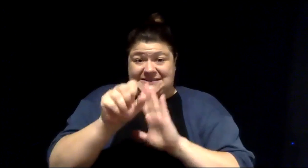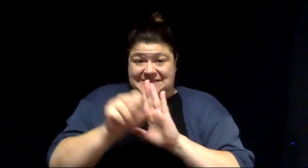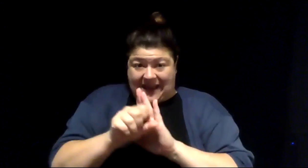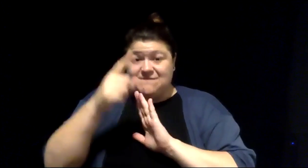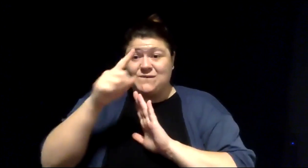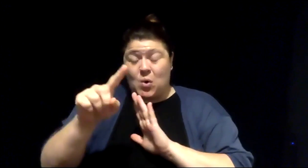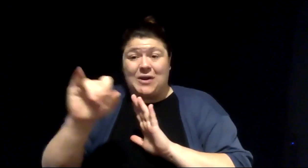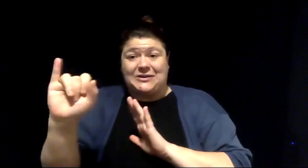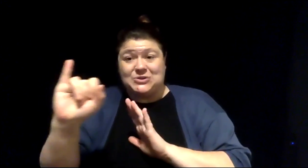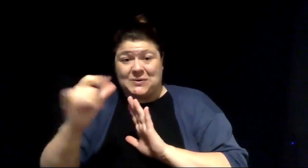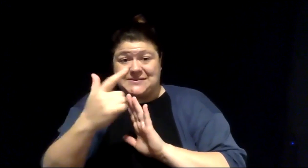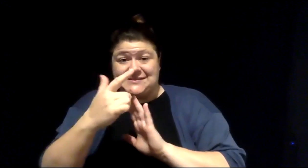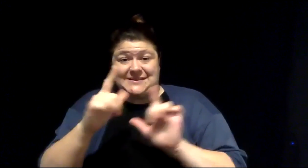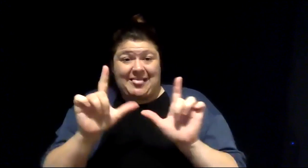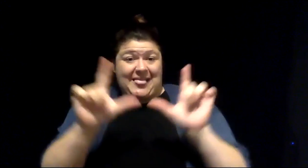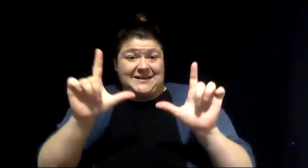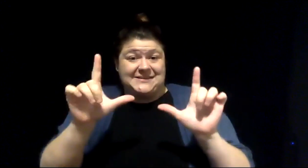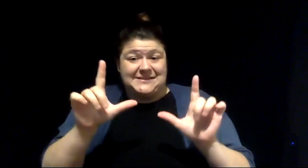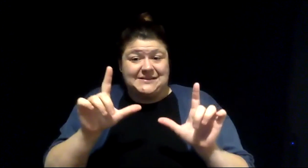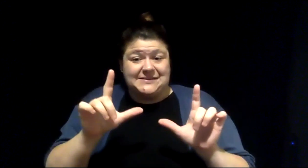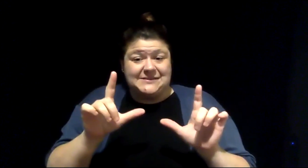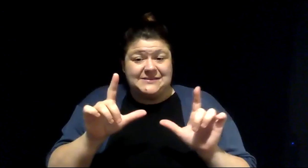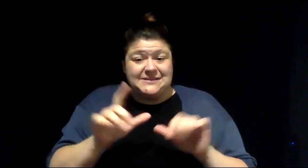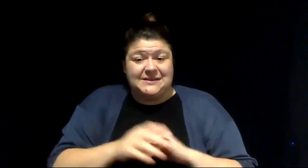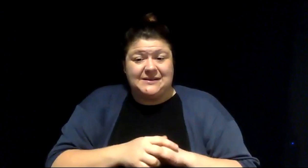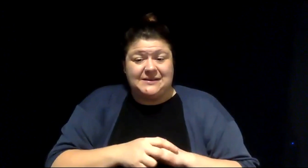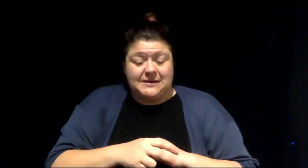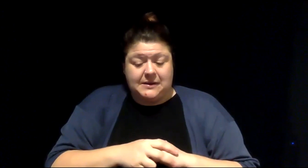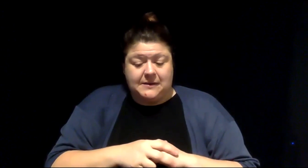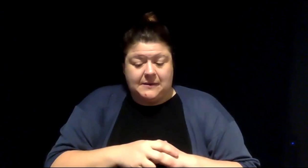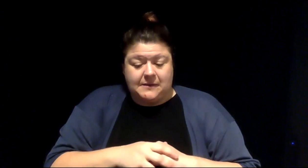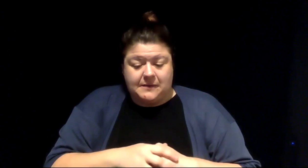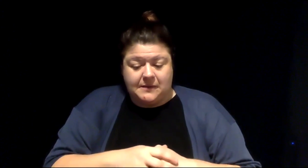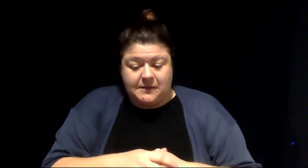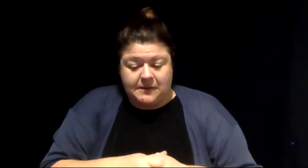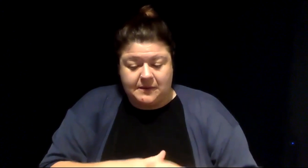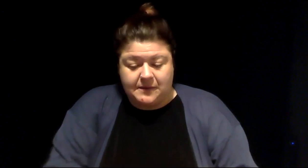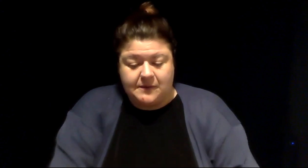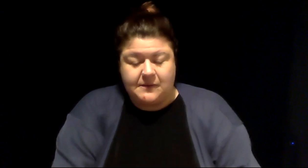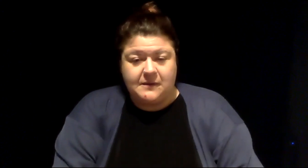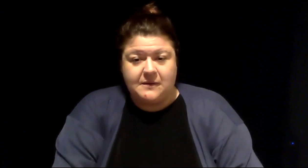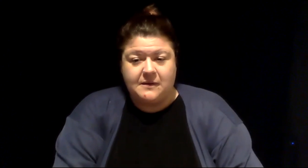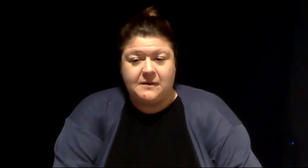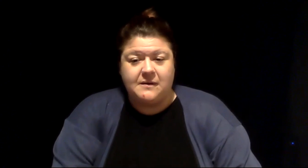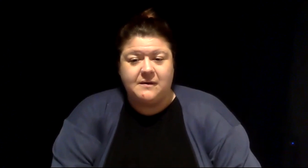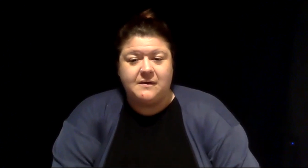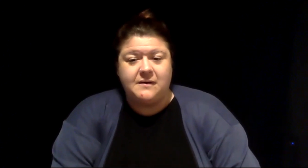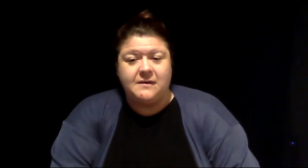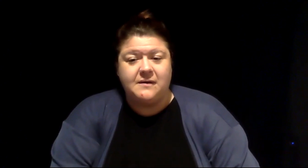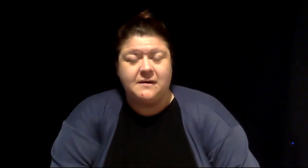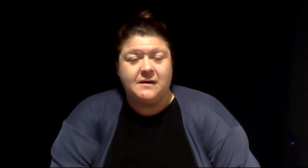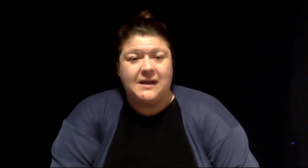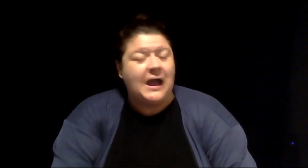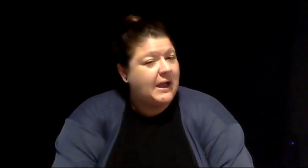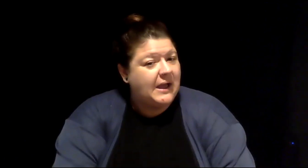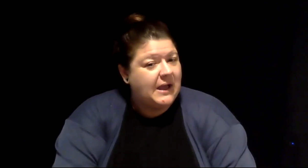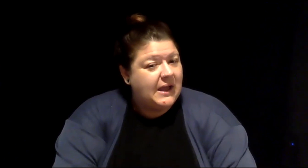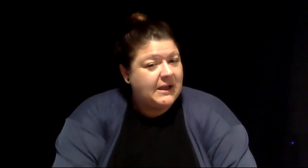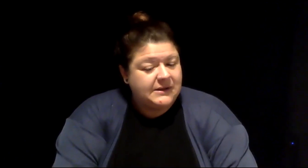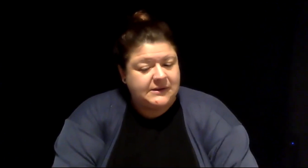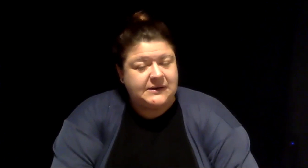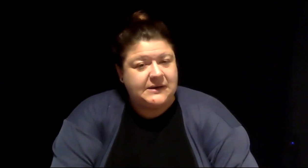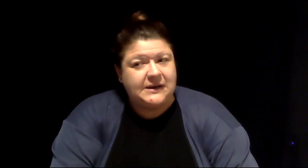So I am so sorry. I failed it by twice. Okay, so I am freaking out over that.